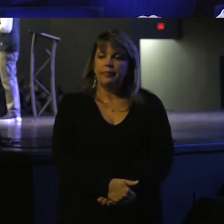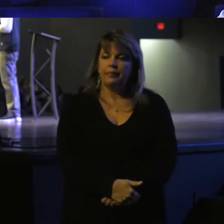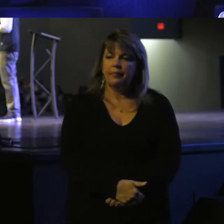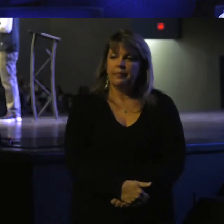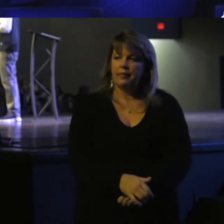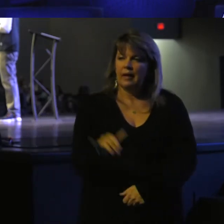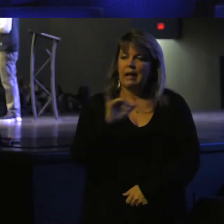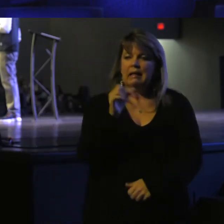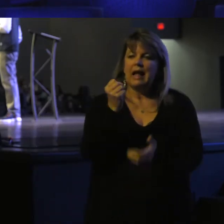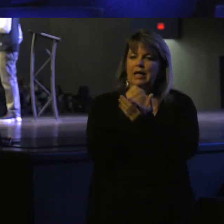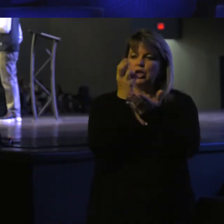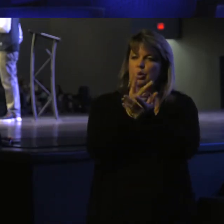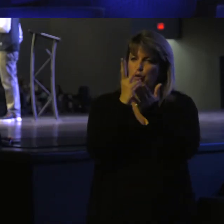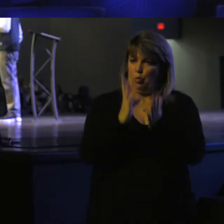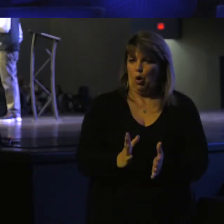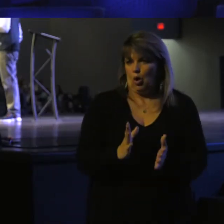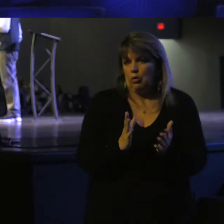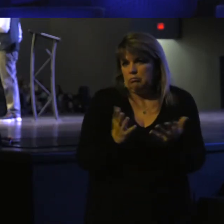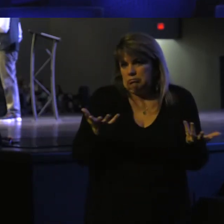You're kind of like the social worker, you see.